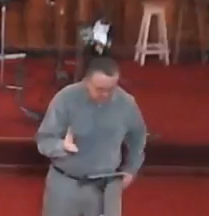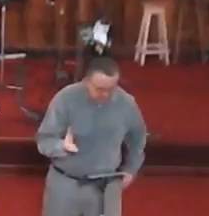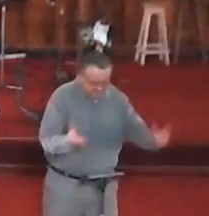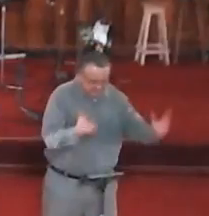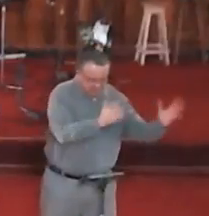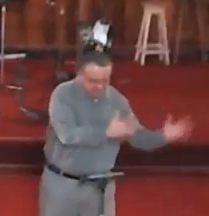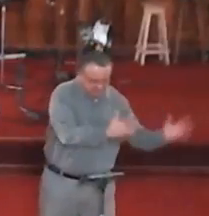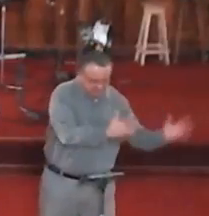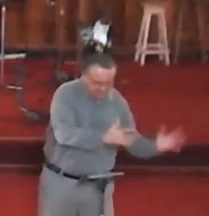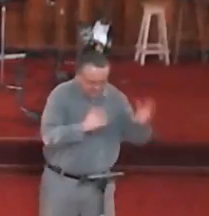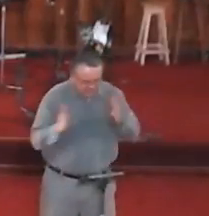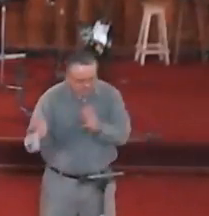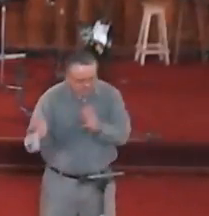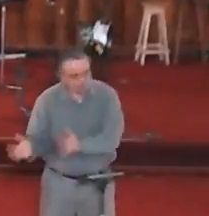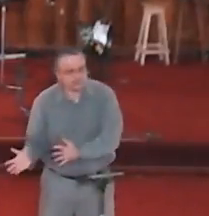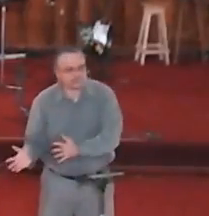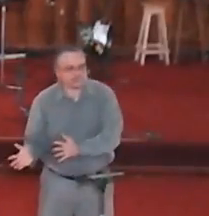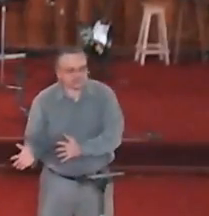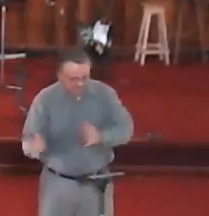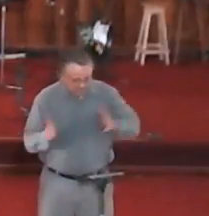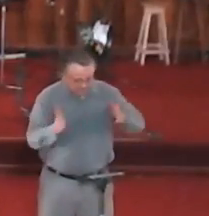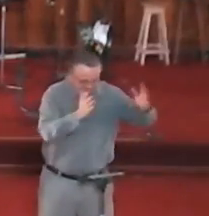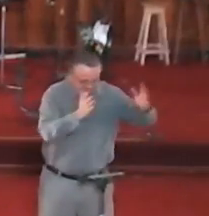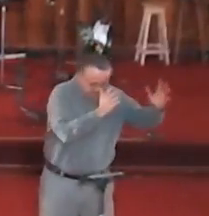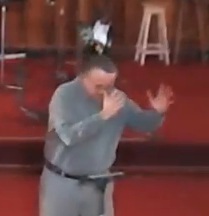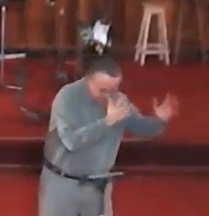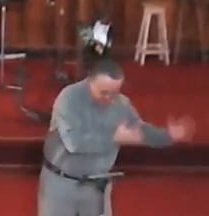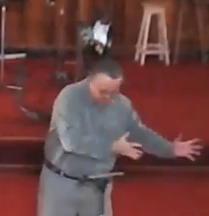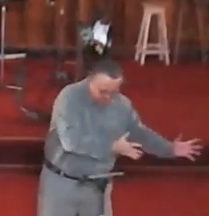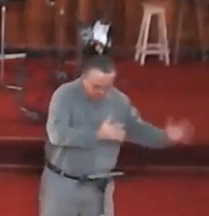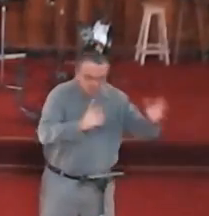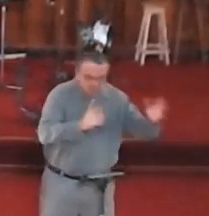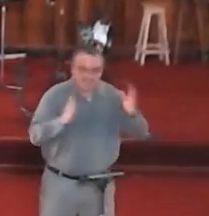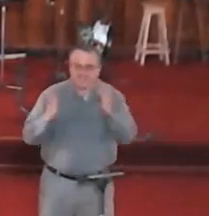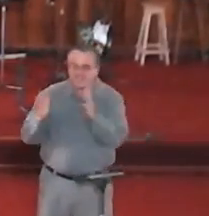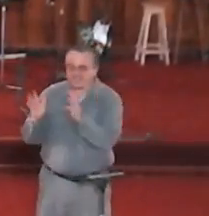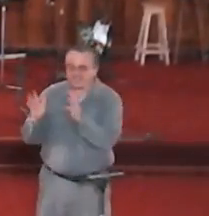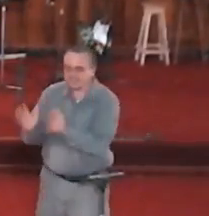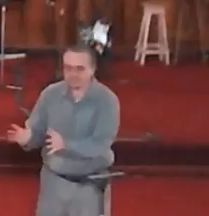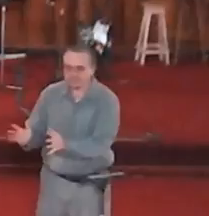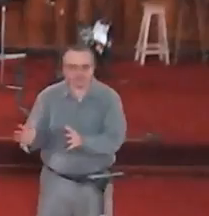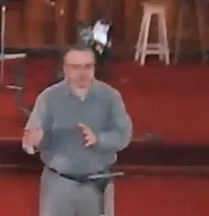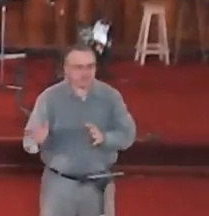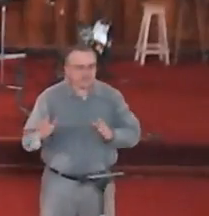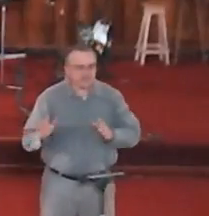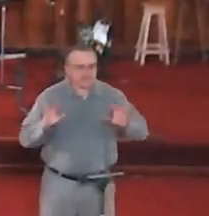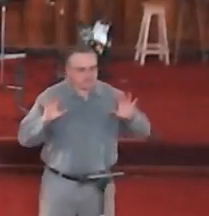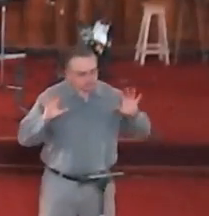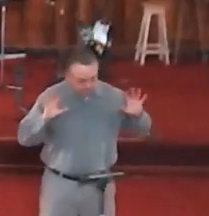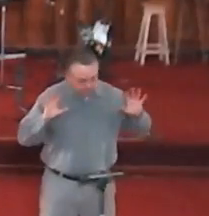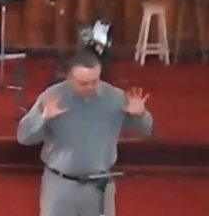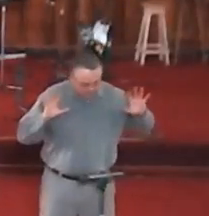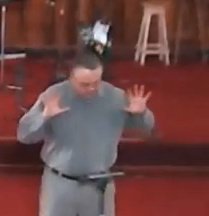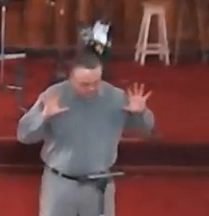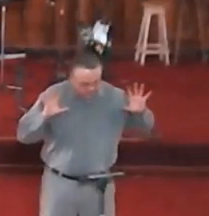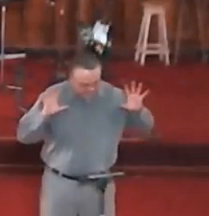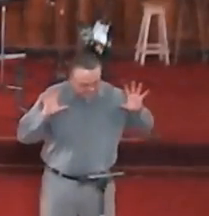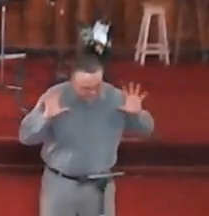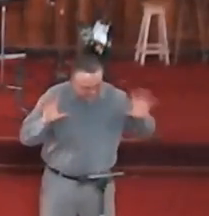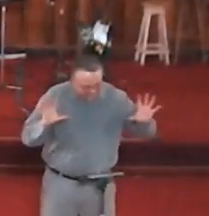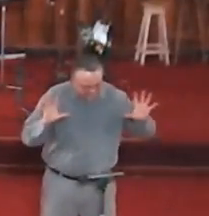elegir entre la vida y la muerte, entre la bendición y la maldición. Y los exhortó,